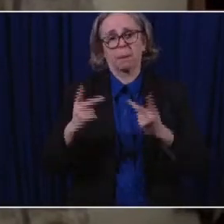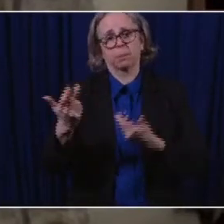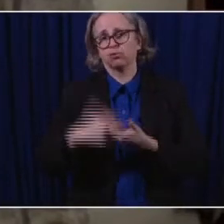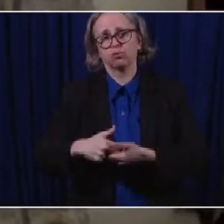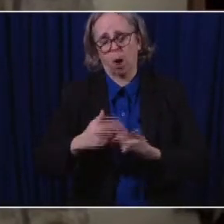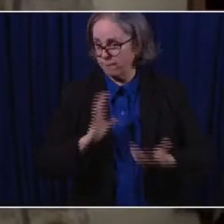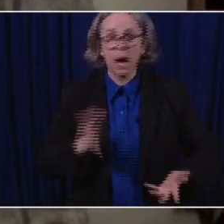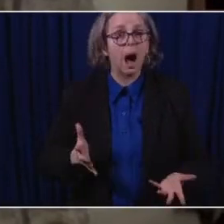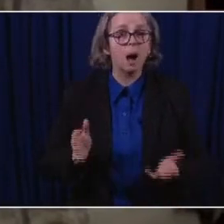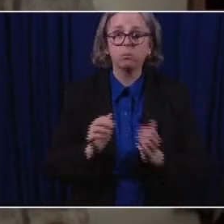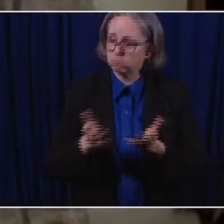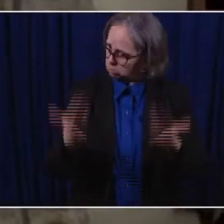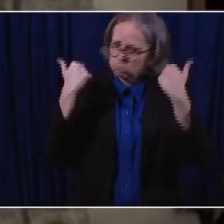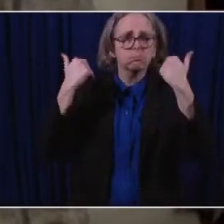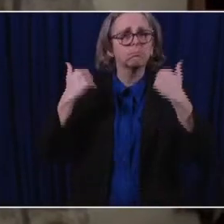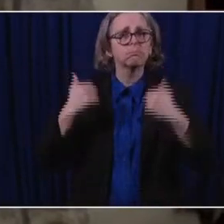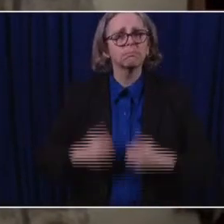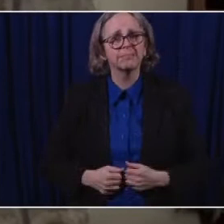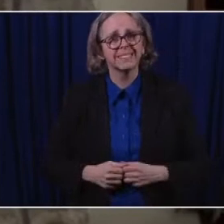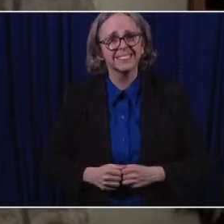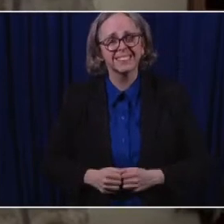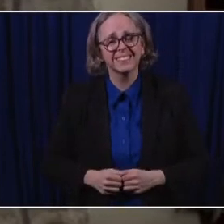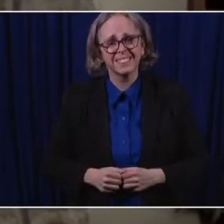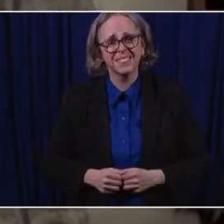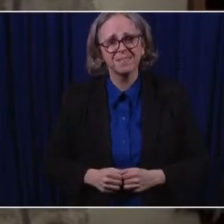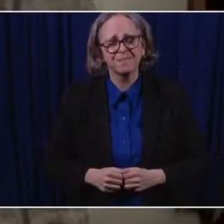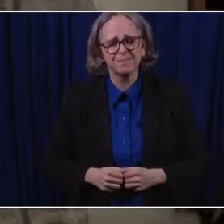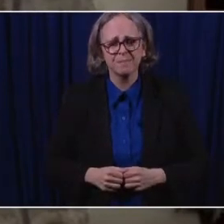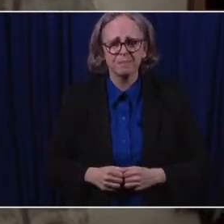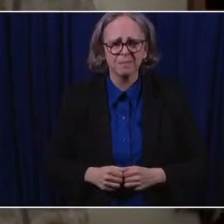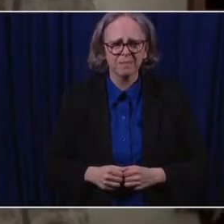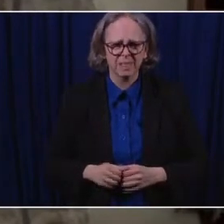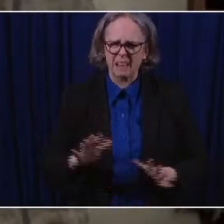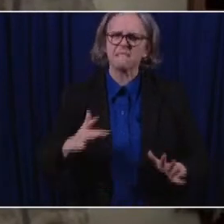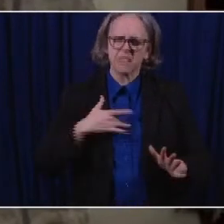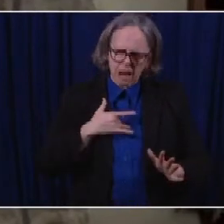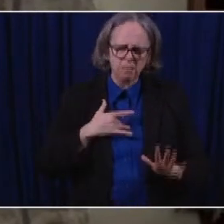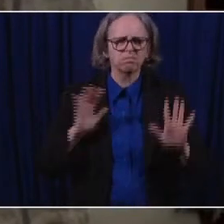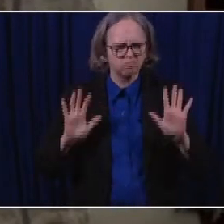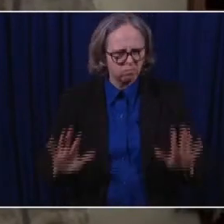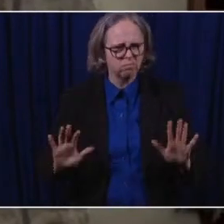But it's the responsible thing to do. I think it's what we need to do.